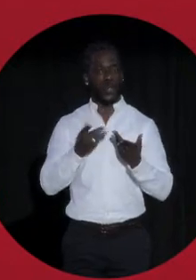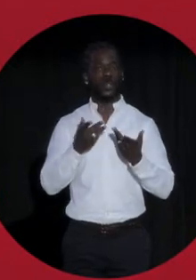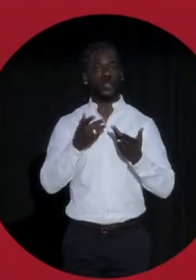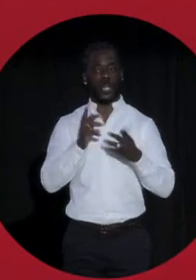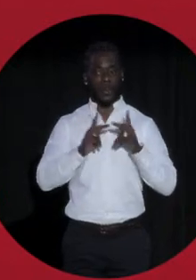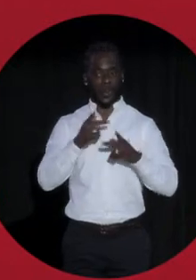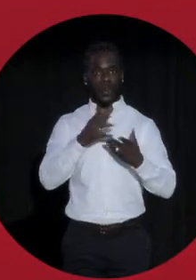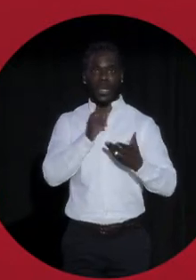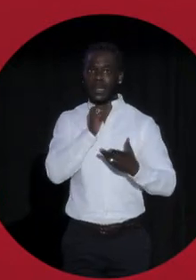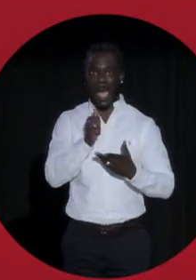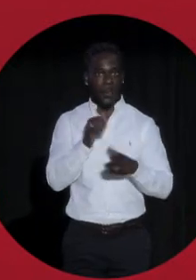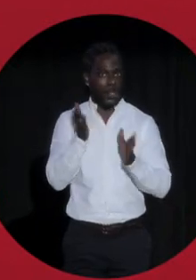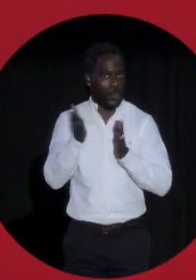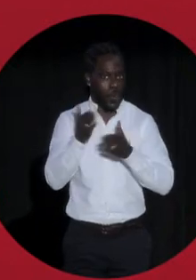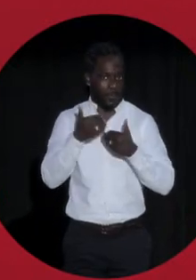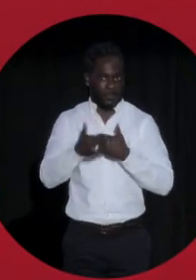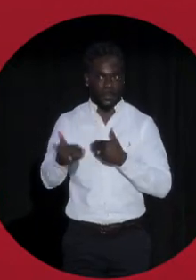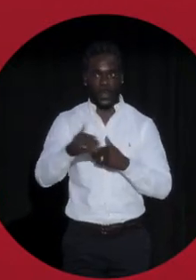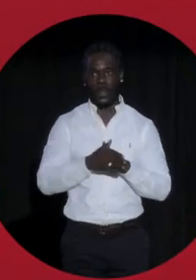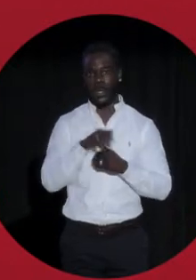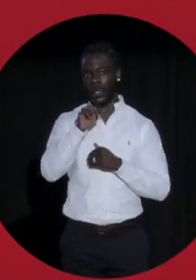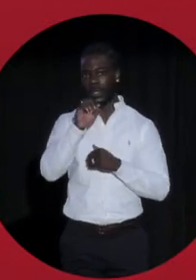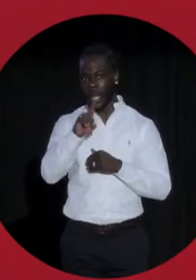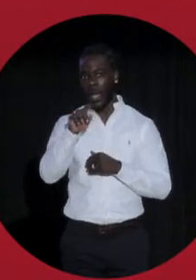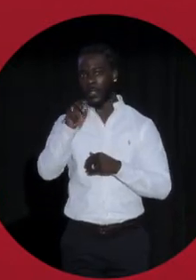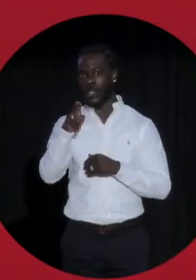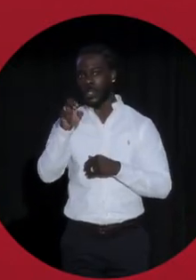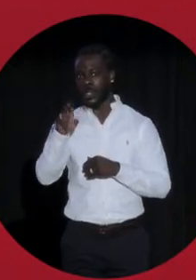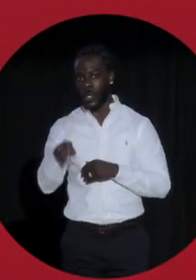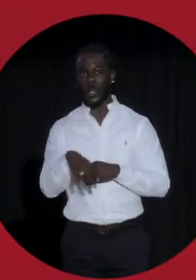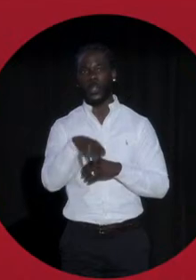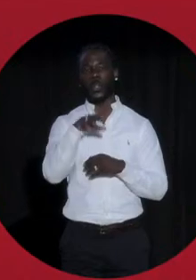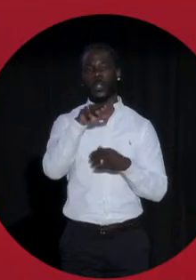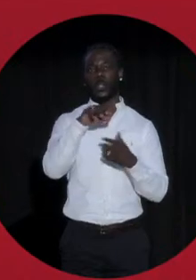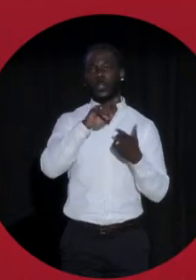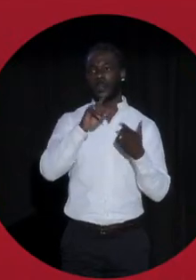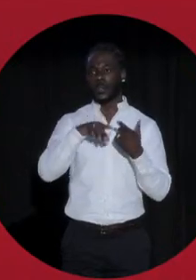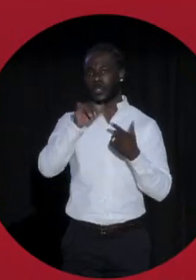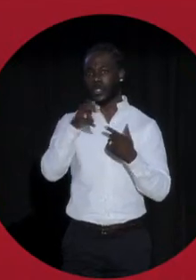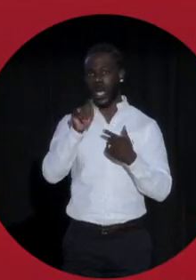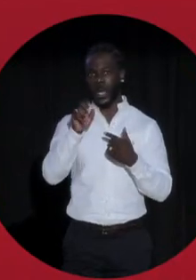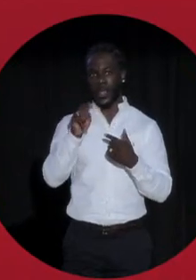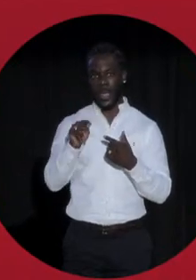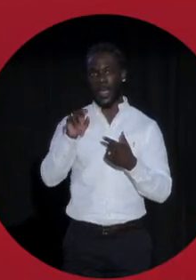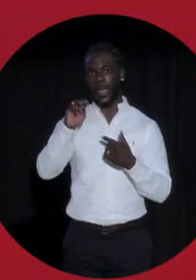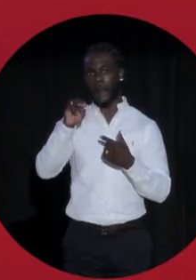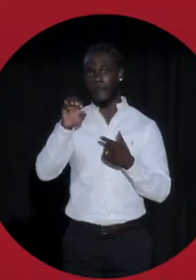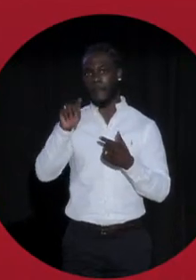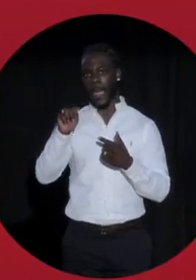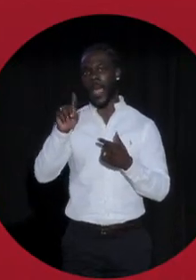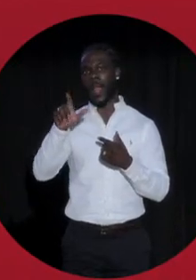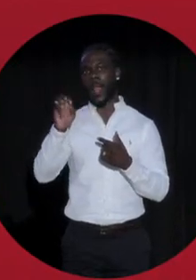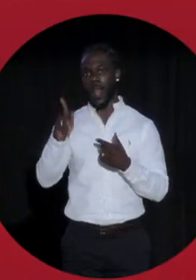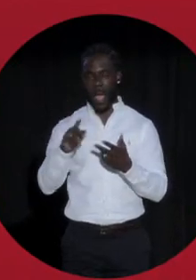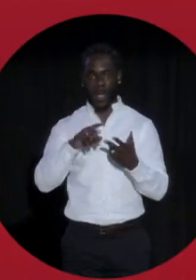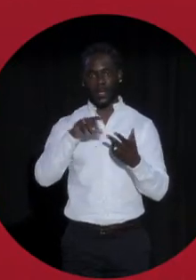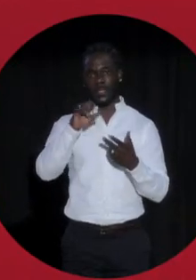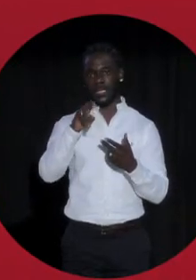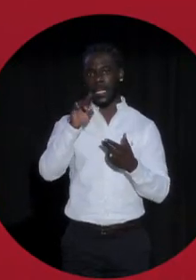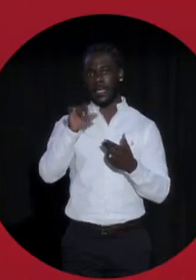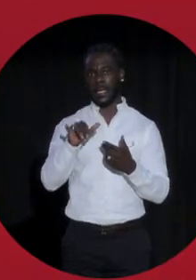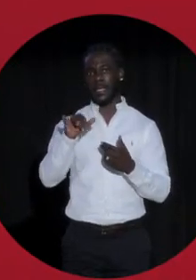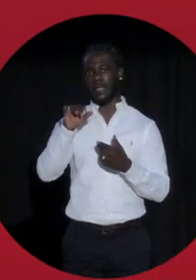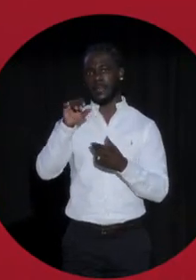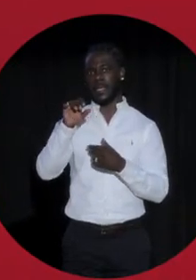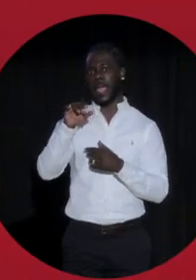Tavares, Danielle Glaros, Todd Turner, Dirk Leon Davis, Jonathan Metlock, Rodney C. Streeter, and